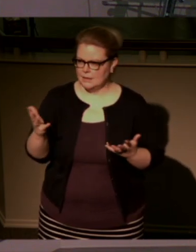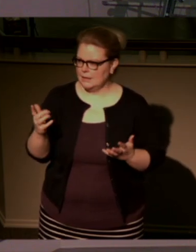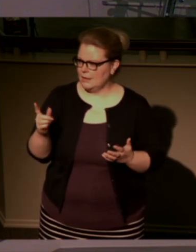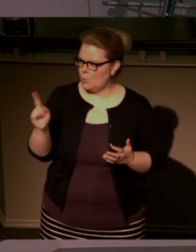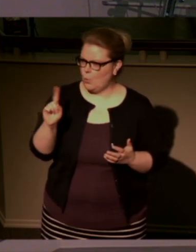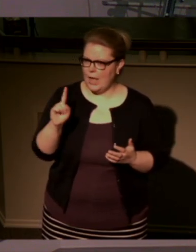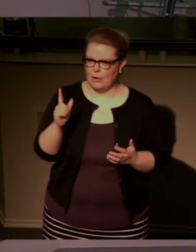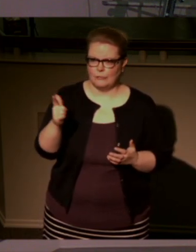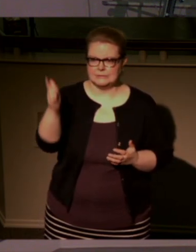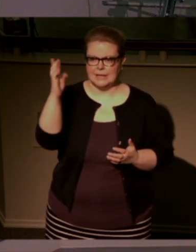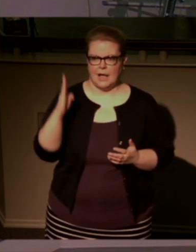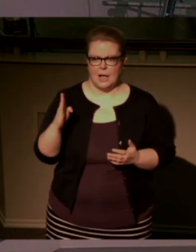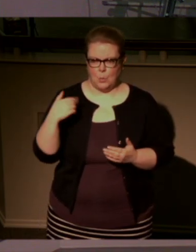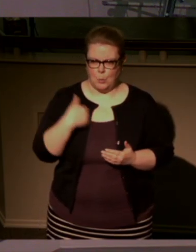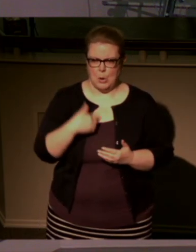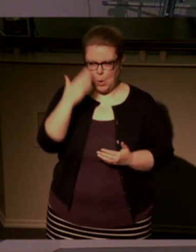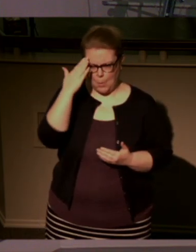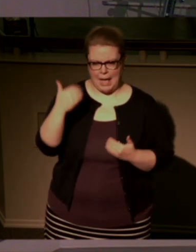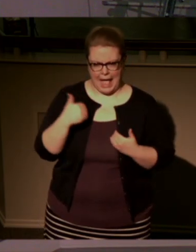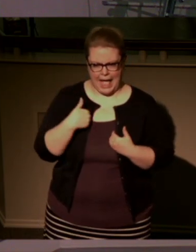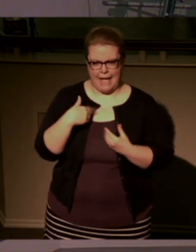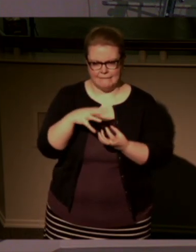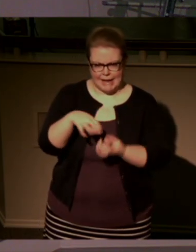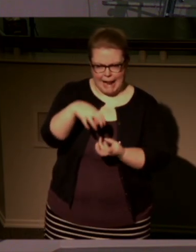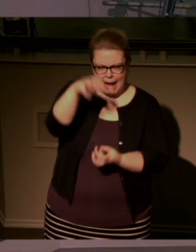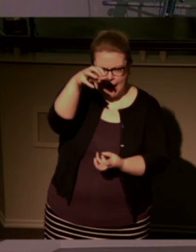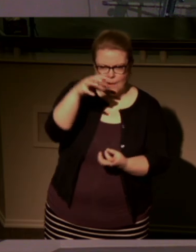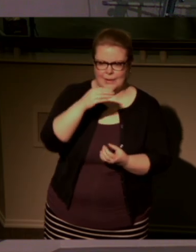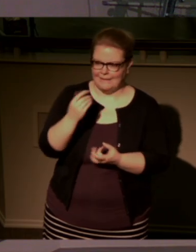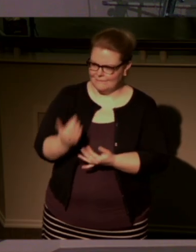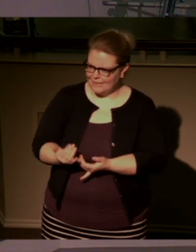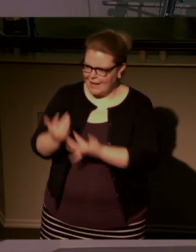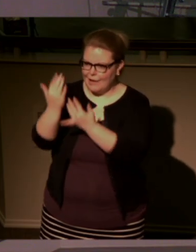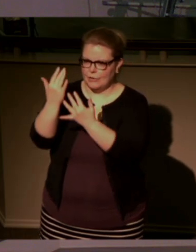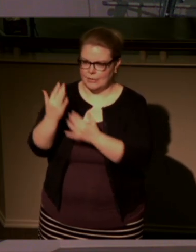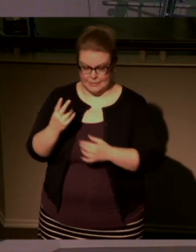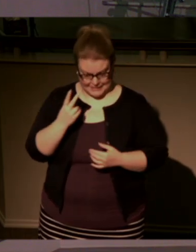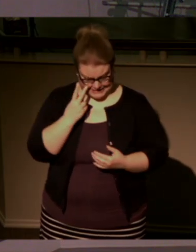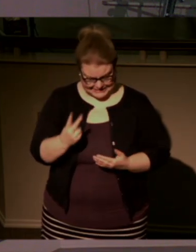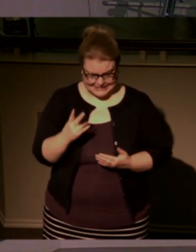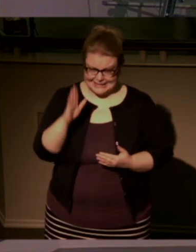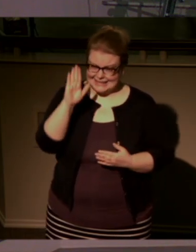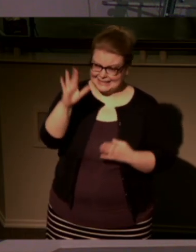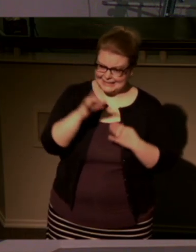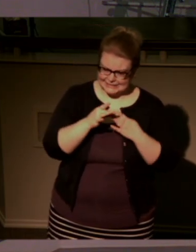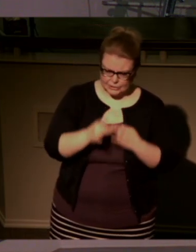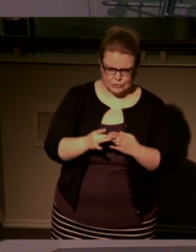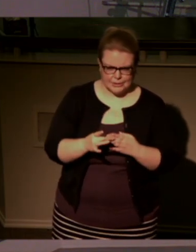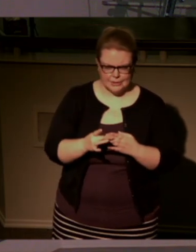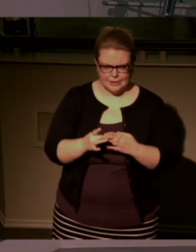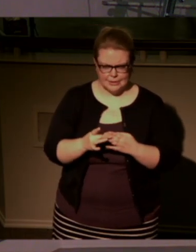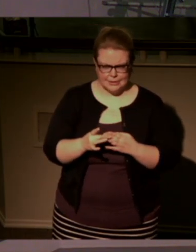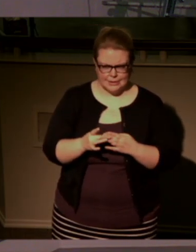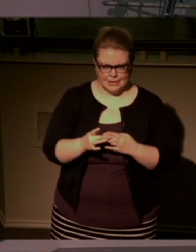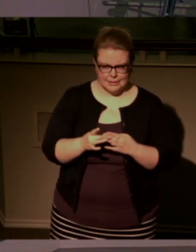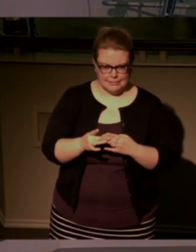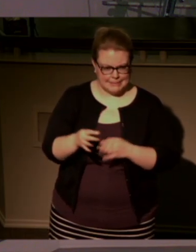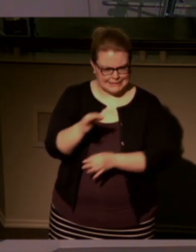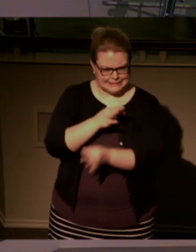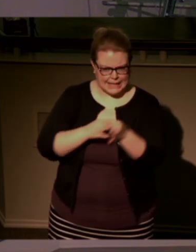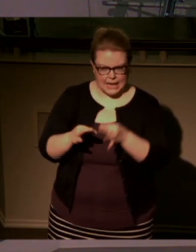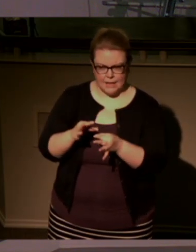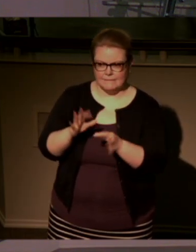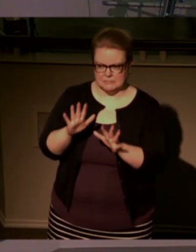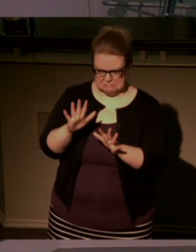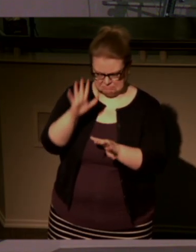particular other than that pillar. And so they look around, they see the evidence of God's leadership, and instead they grab hold of their